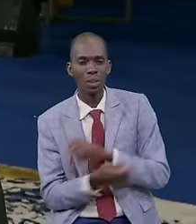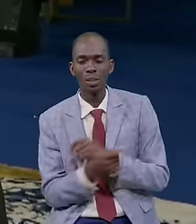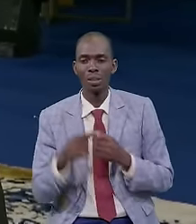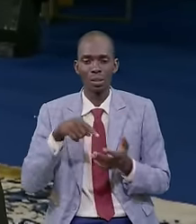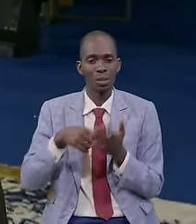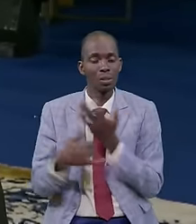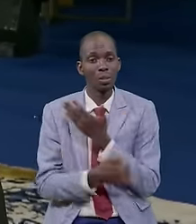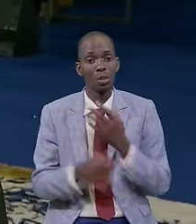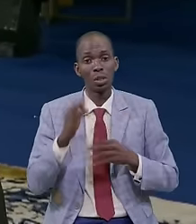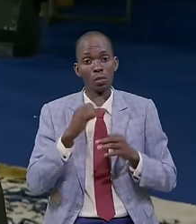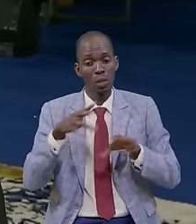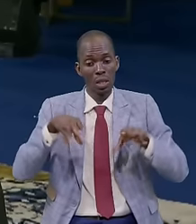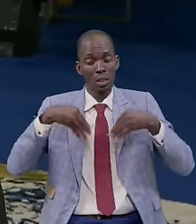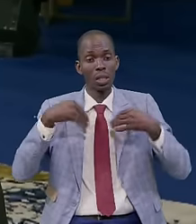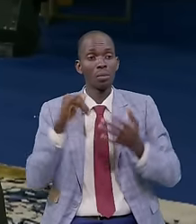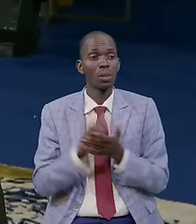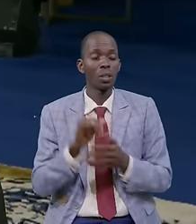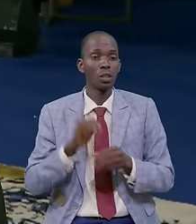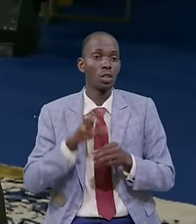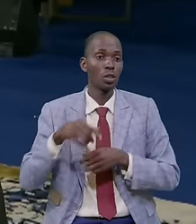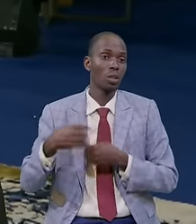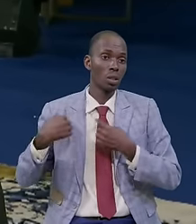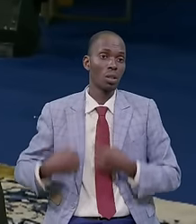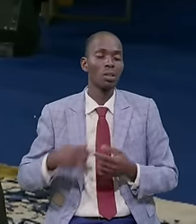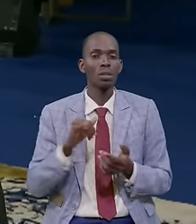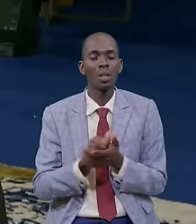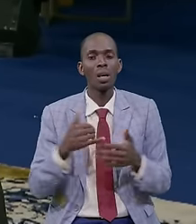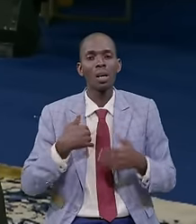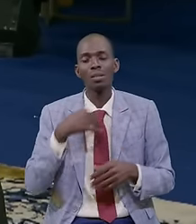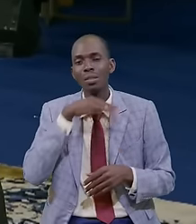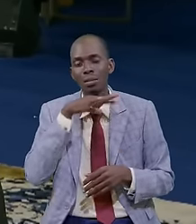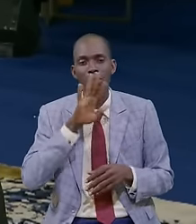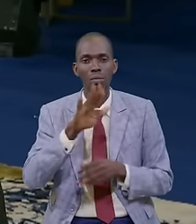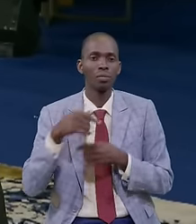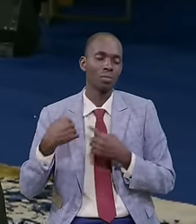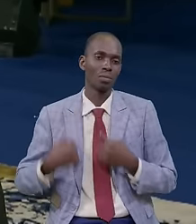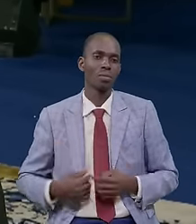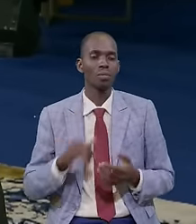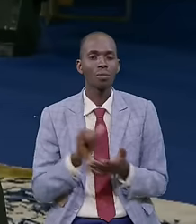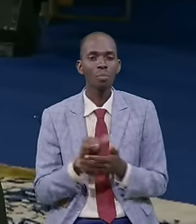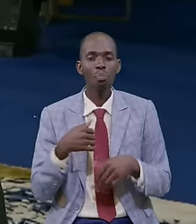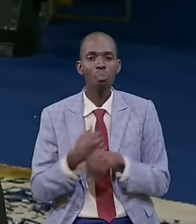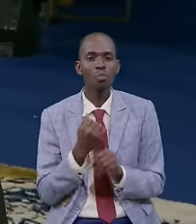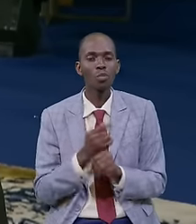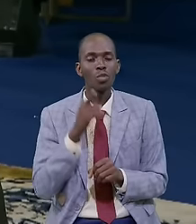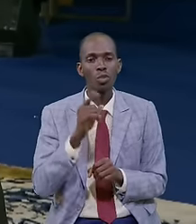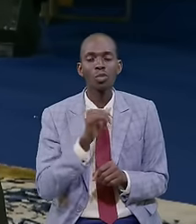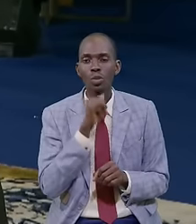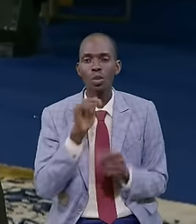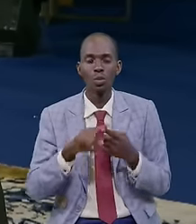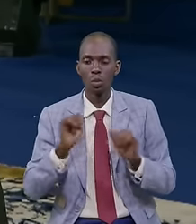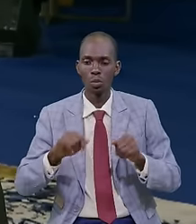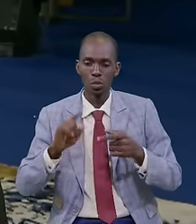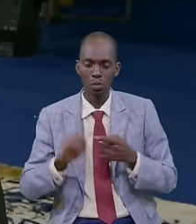that in your heart, that defiles your heart, that deforms your personality. If